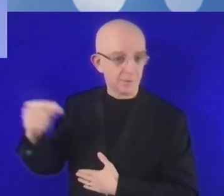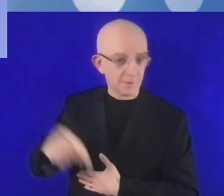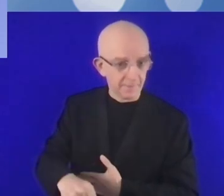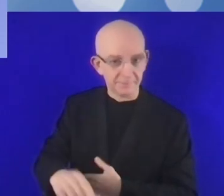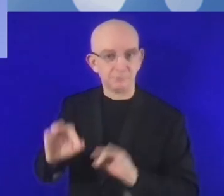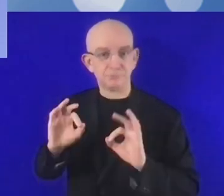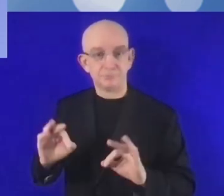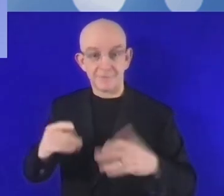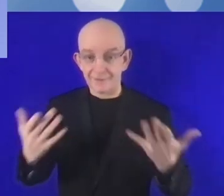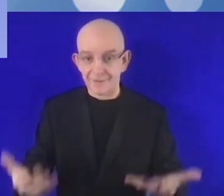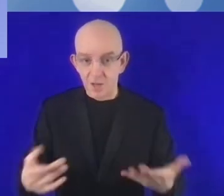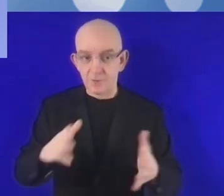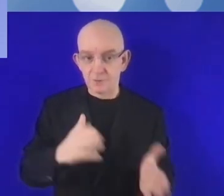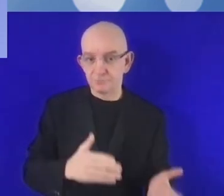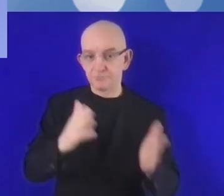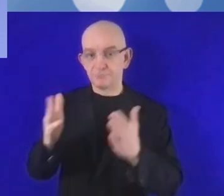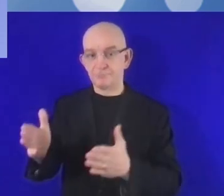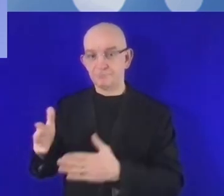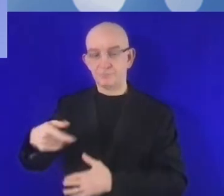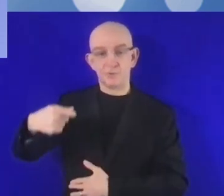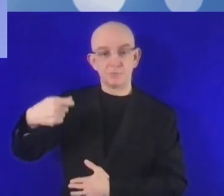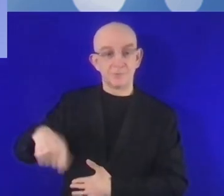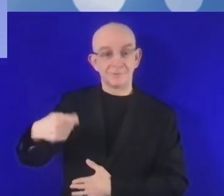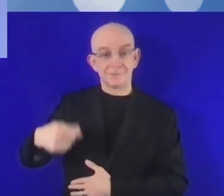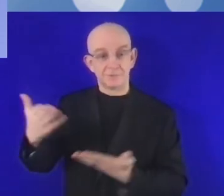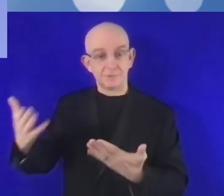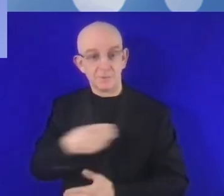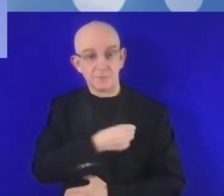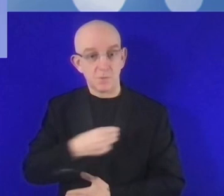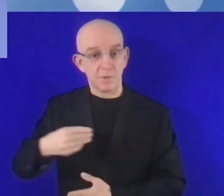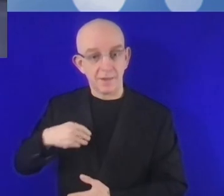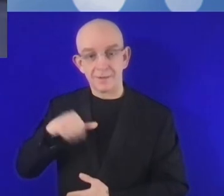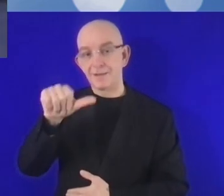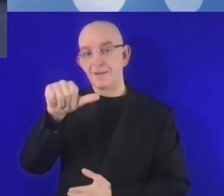deliver his opening remarks in the form of video message.